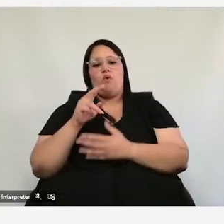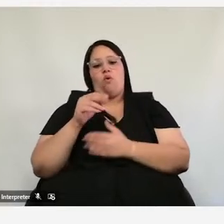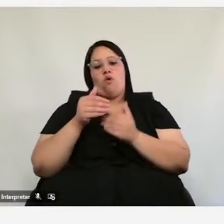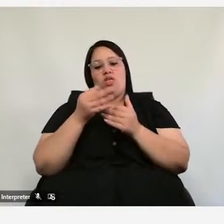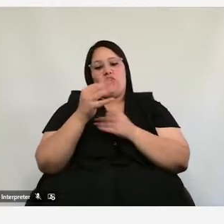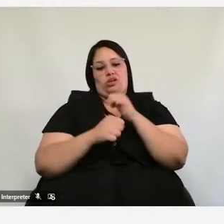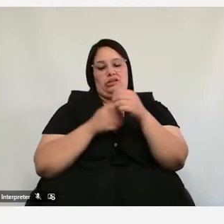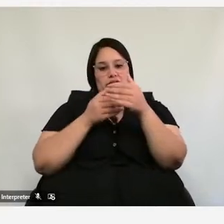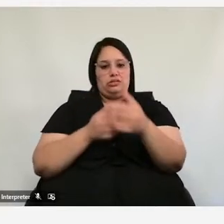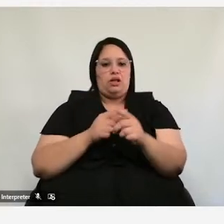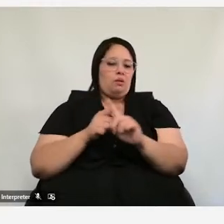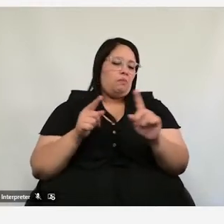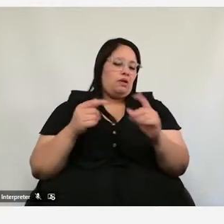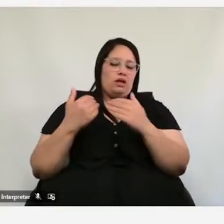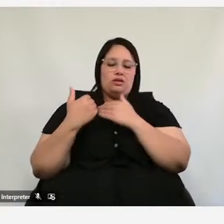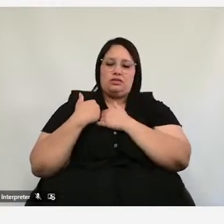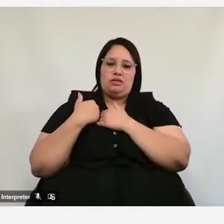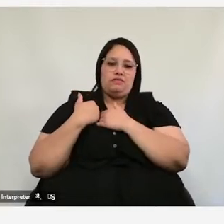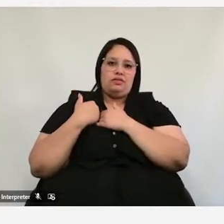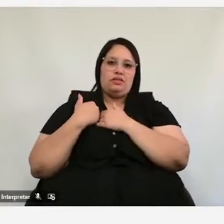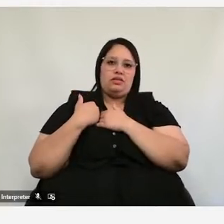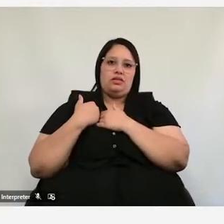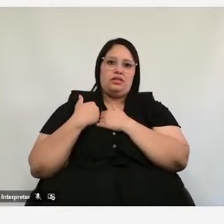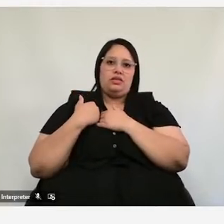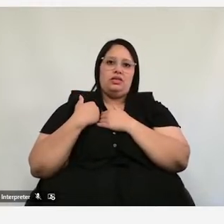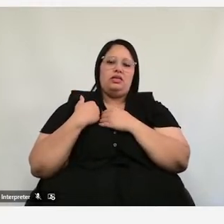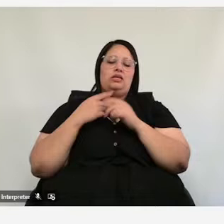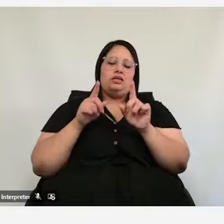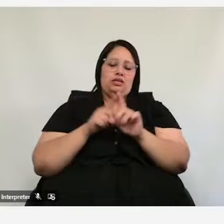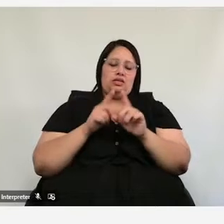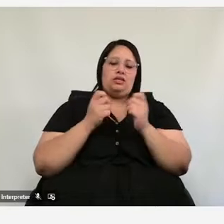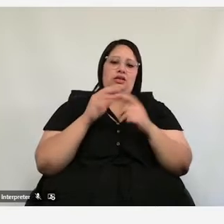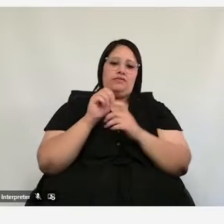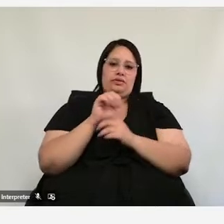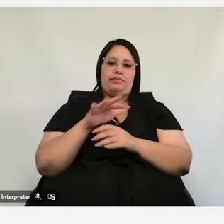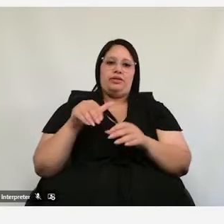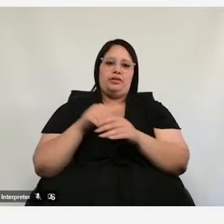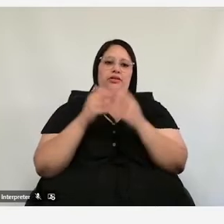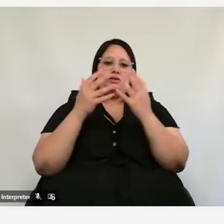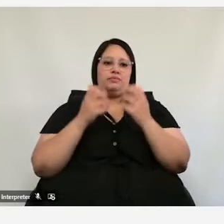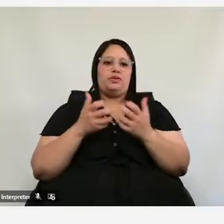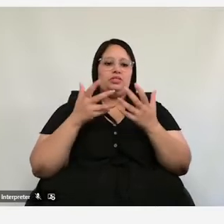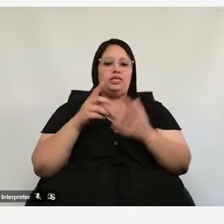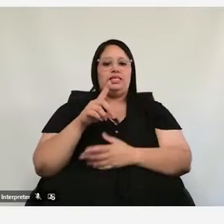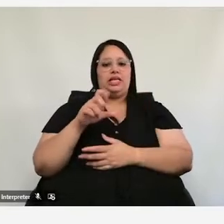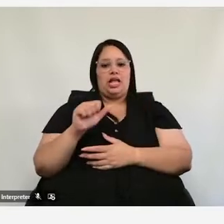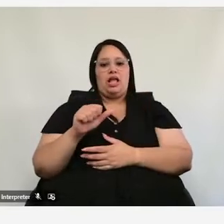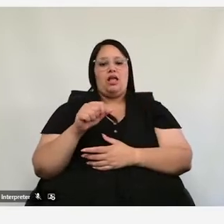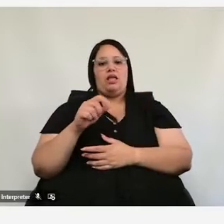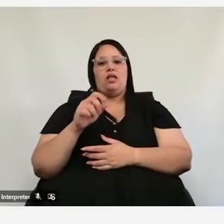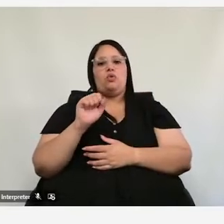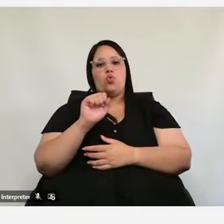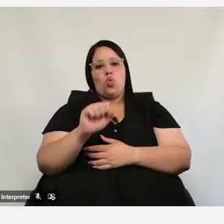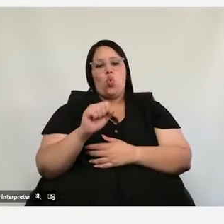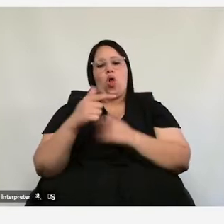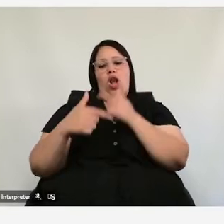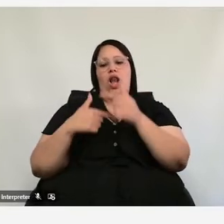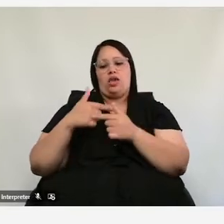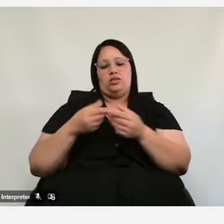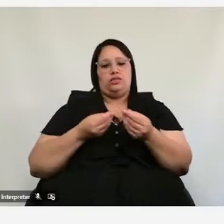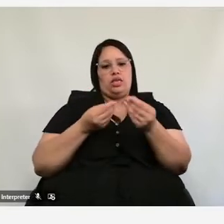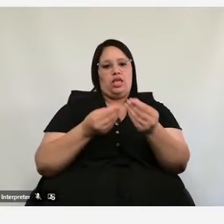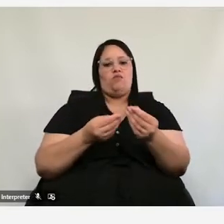in actual fact, safety budget has been slashed by 11 million in this budget. This is the DA real legacy, a province where the